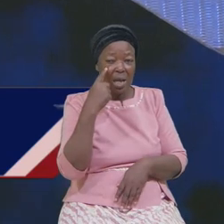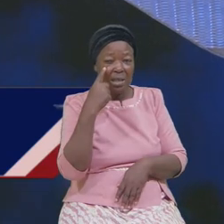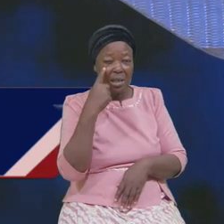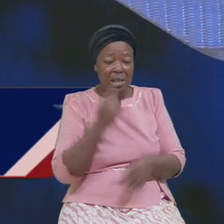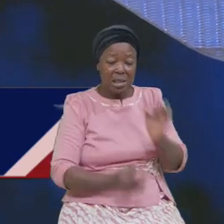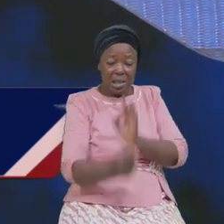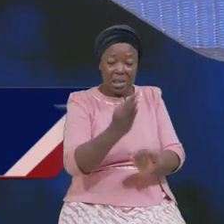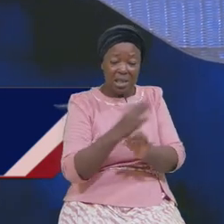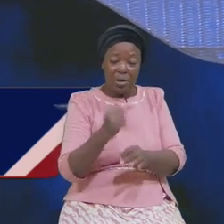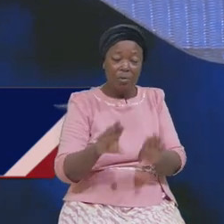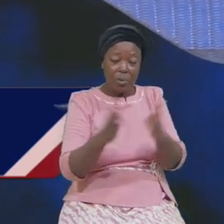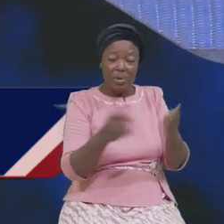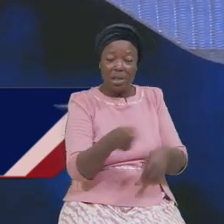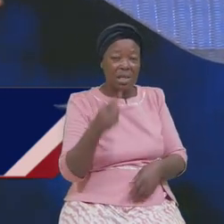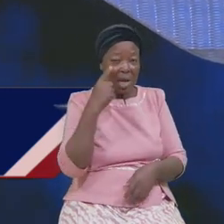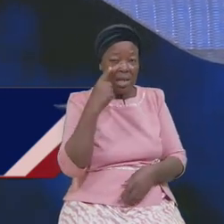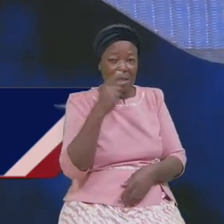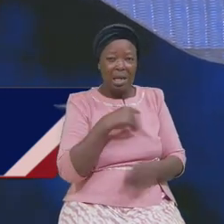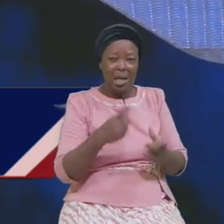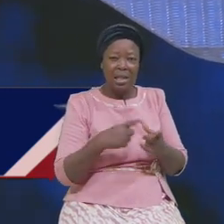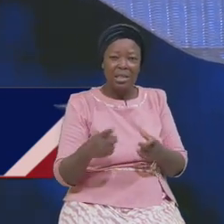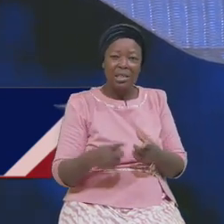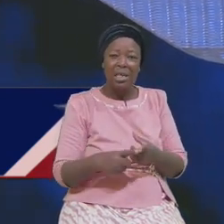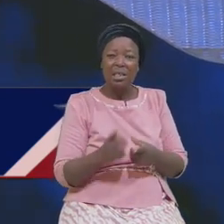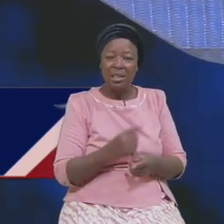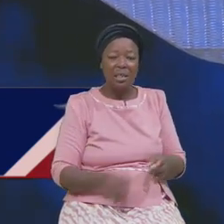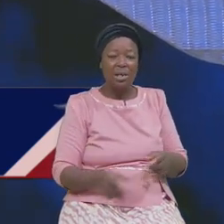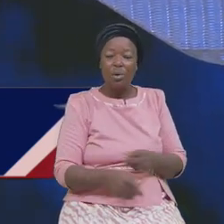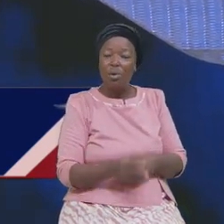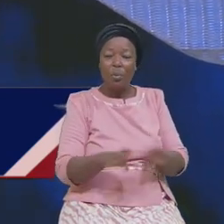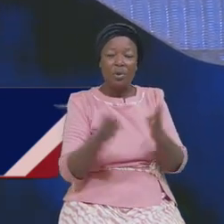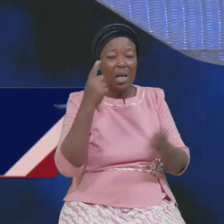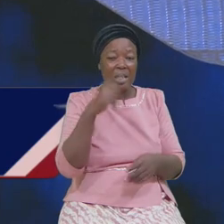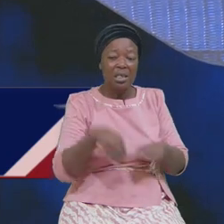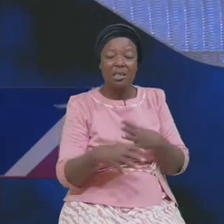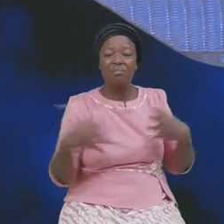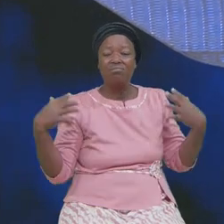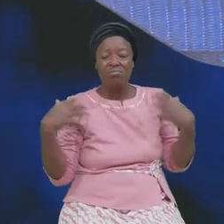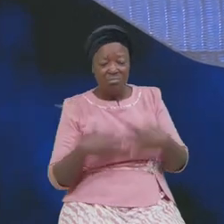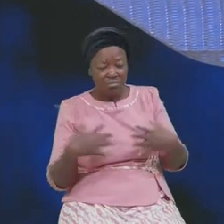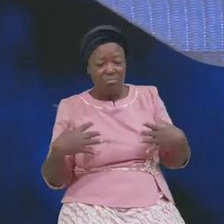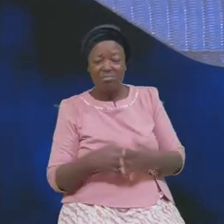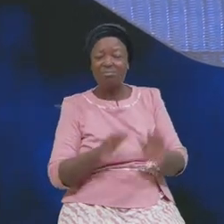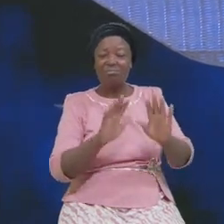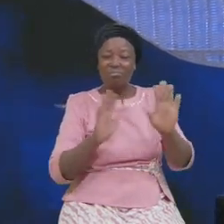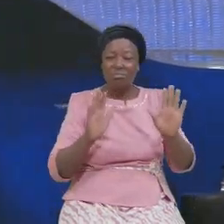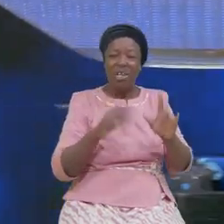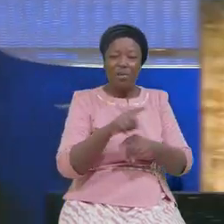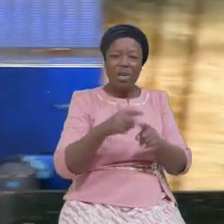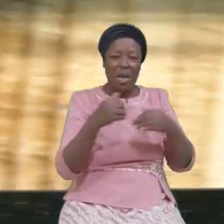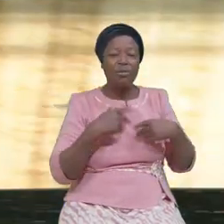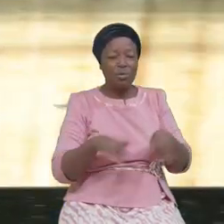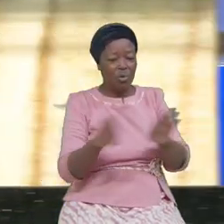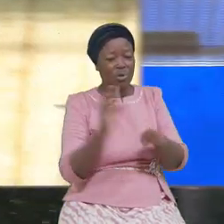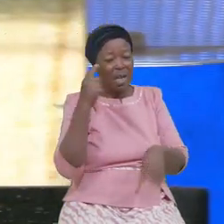their eyes. And they open their eyes in anxiety and worry when they ought to close their eyes and sleep. But